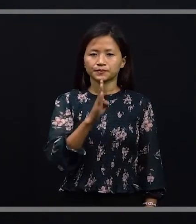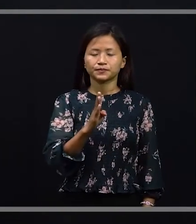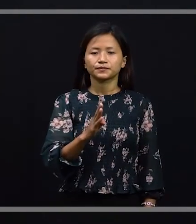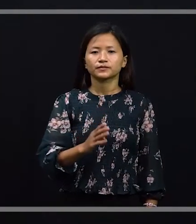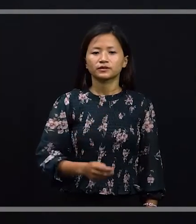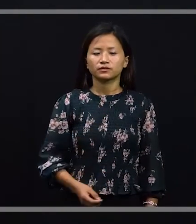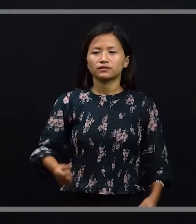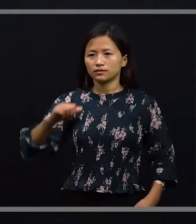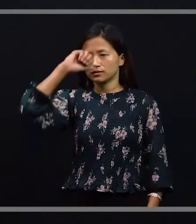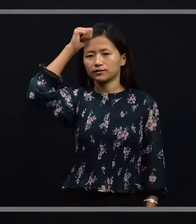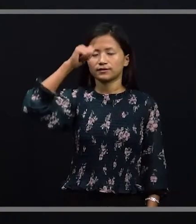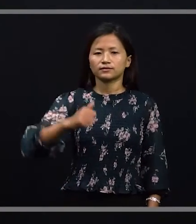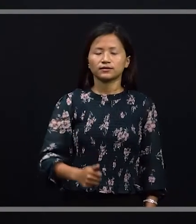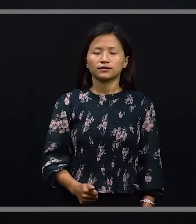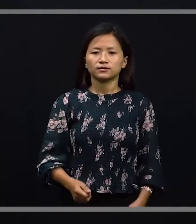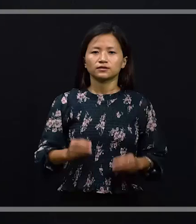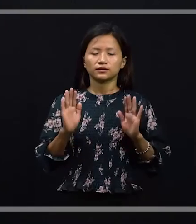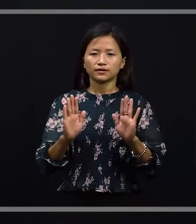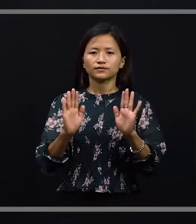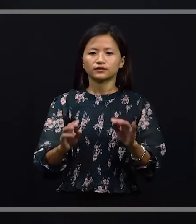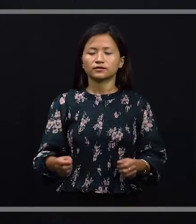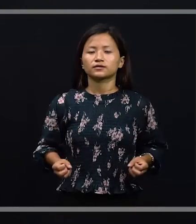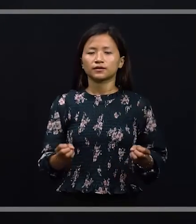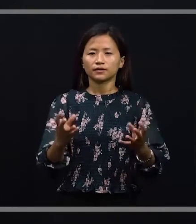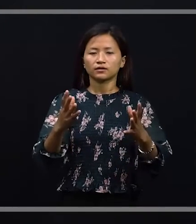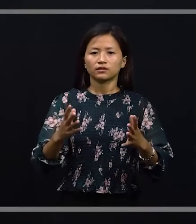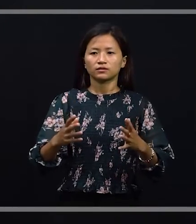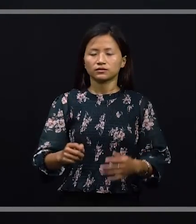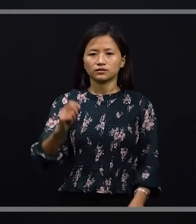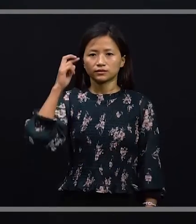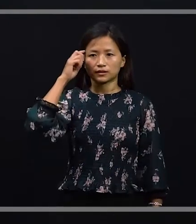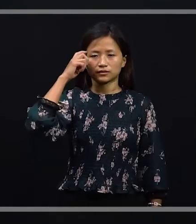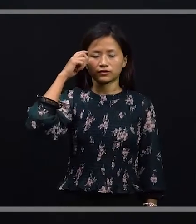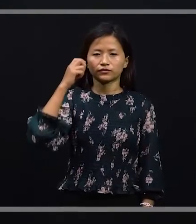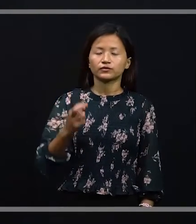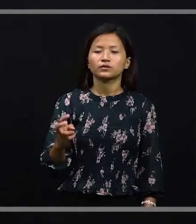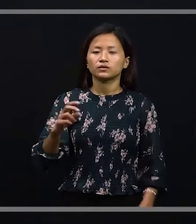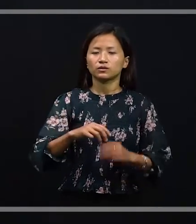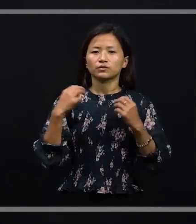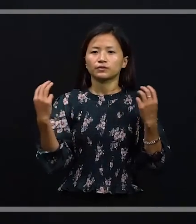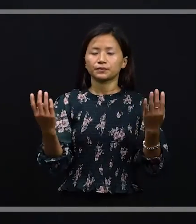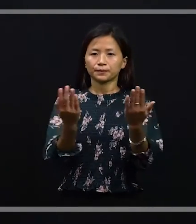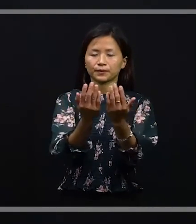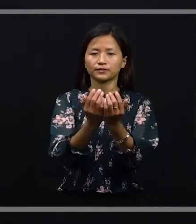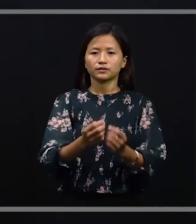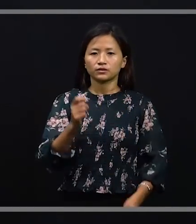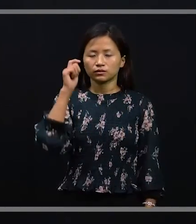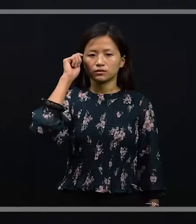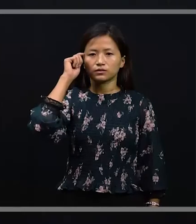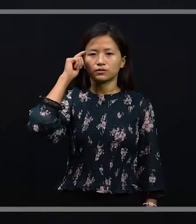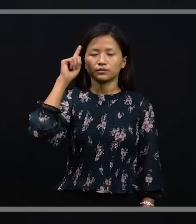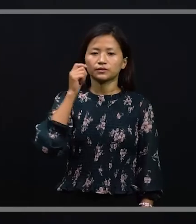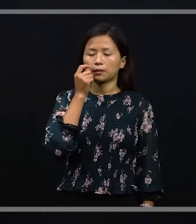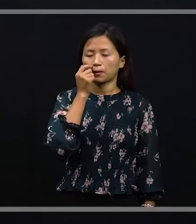of life, he became the first law minister. Okay, and he was the person who framed the Constitution of